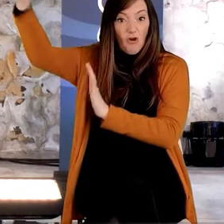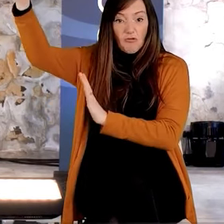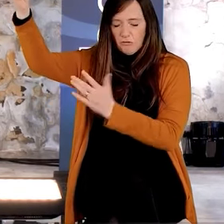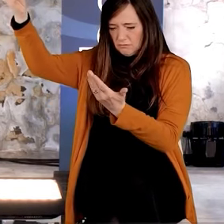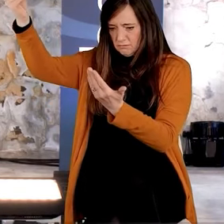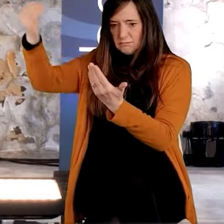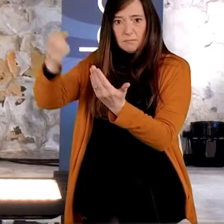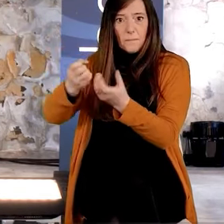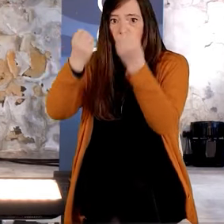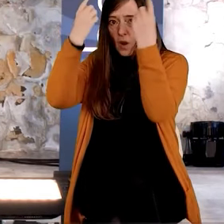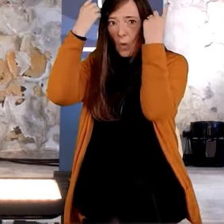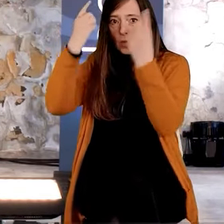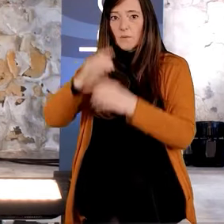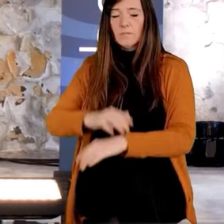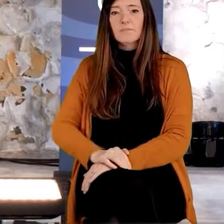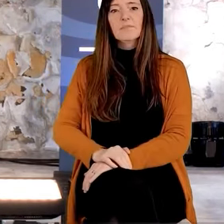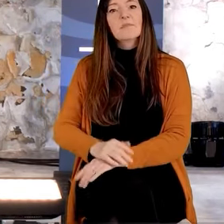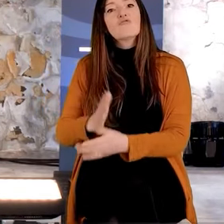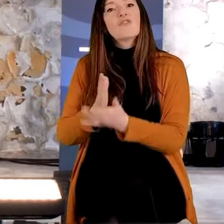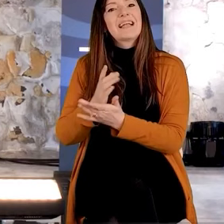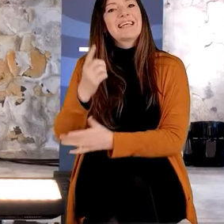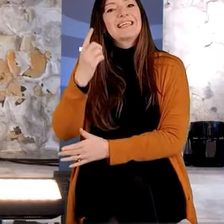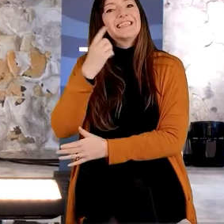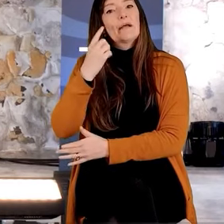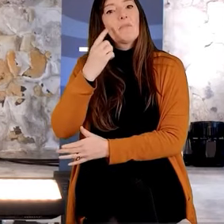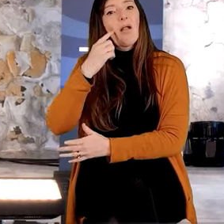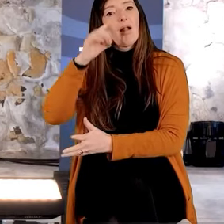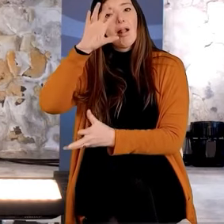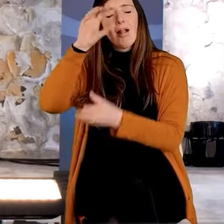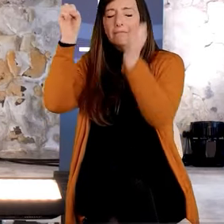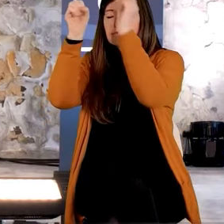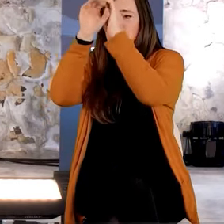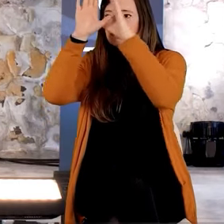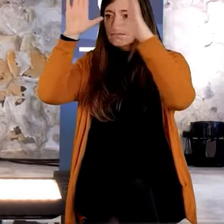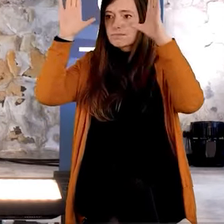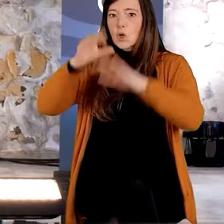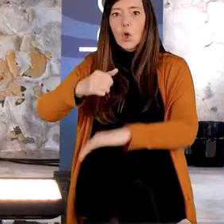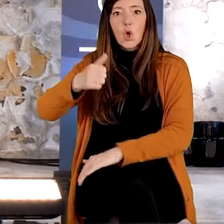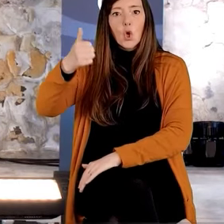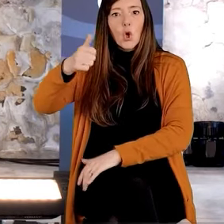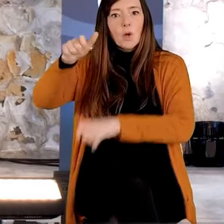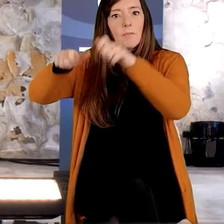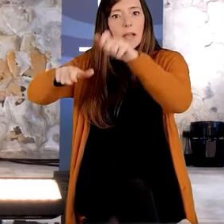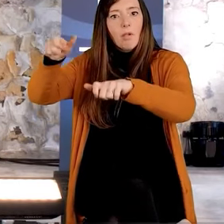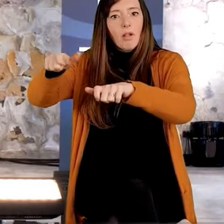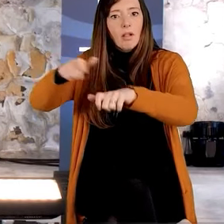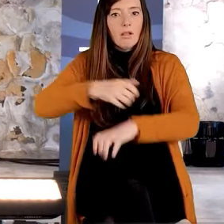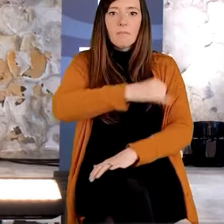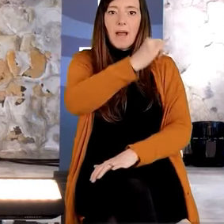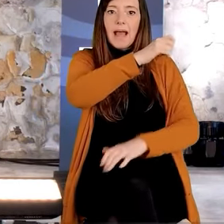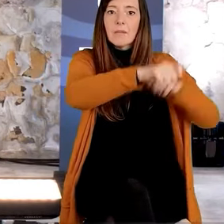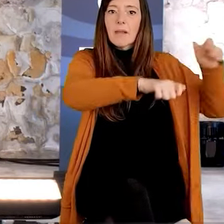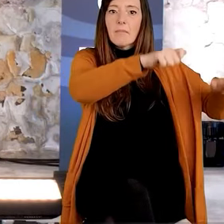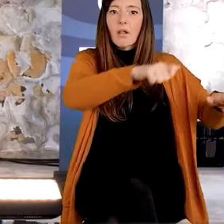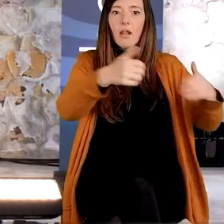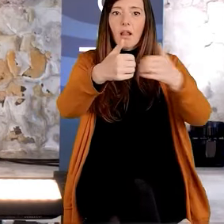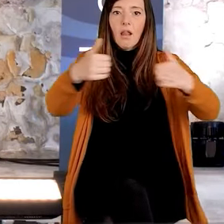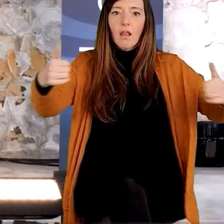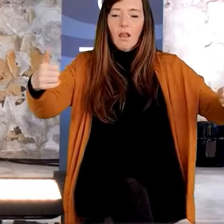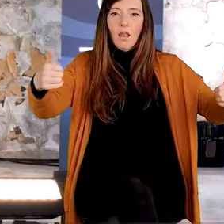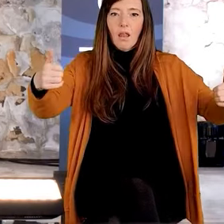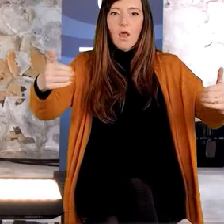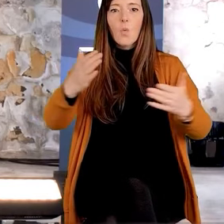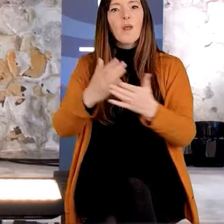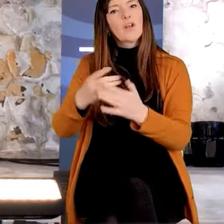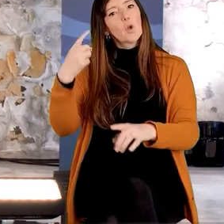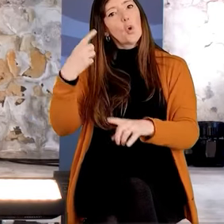psalm which has, if I can put it simply, goodies and baddies. We'll go through it slowly in a moment, but let me just take